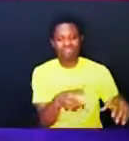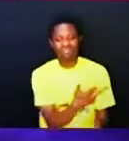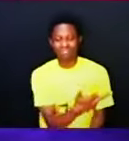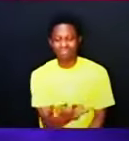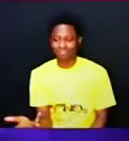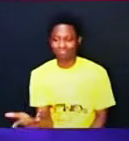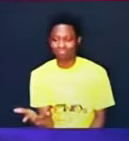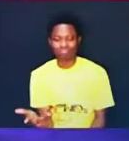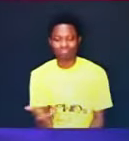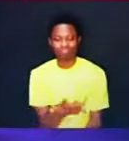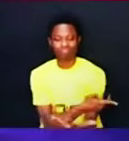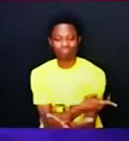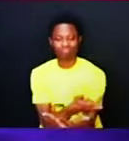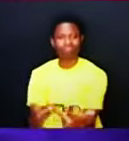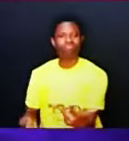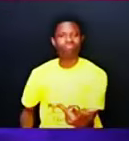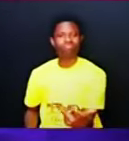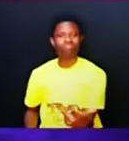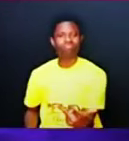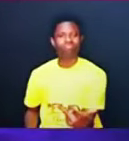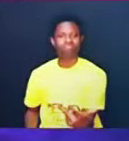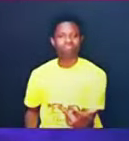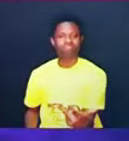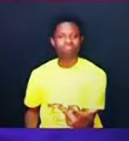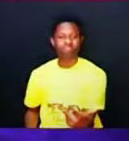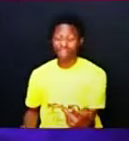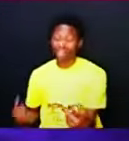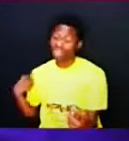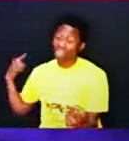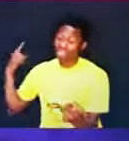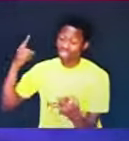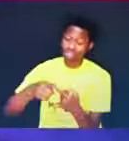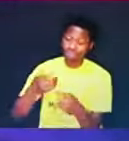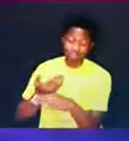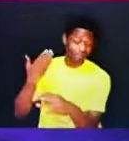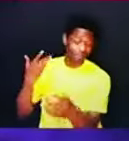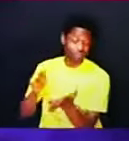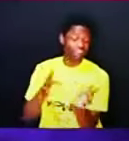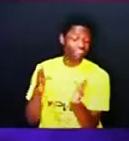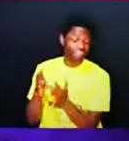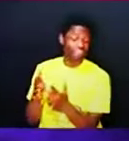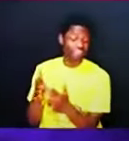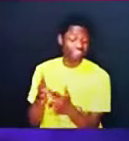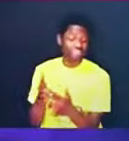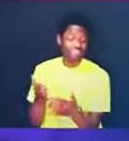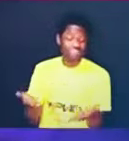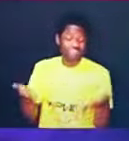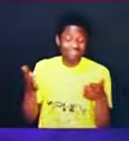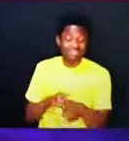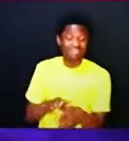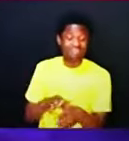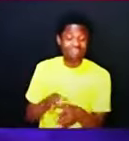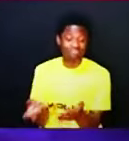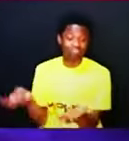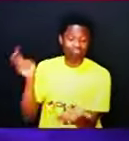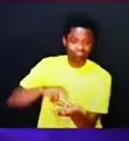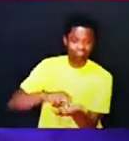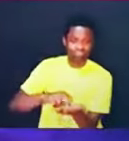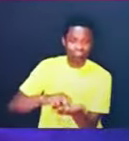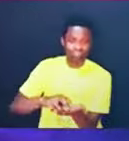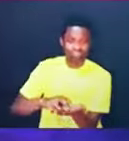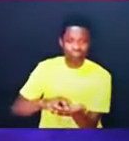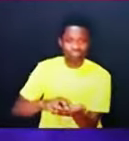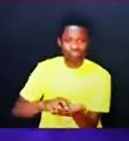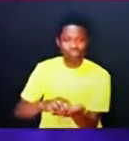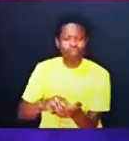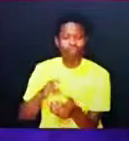up until Jesus, his death and resurrection, and the new community he formed, the world was just of